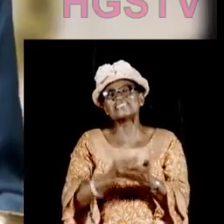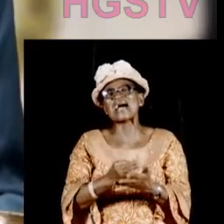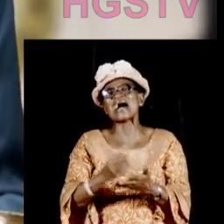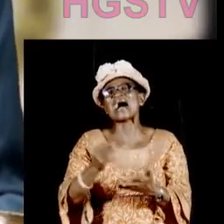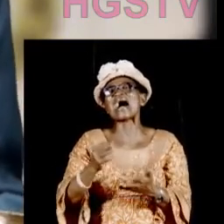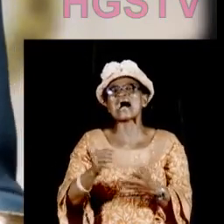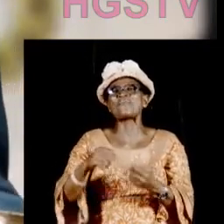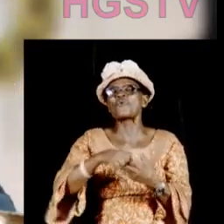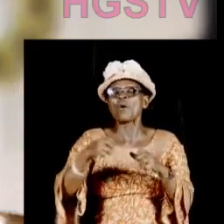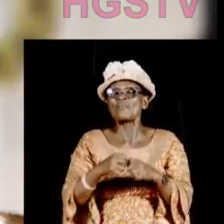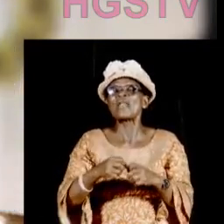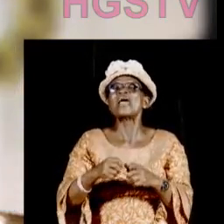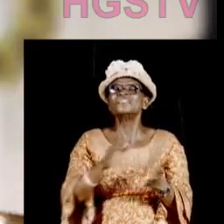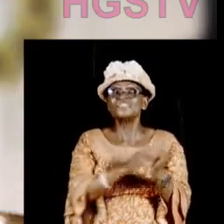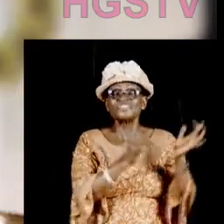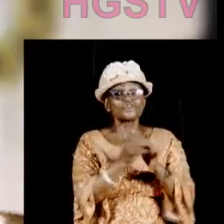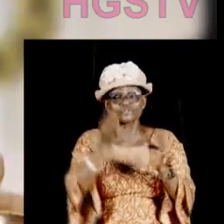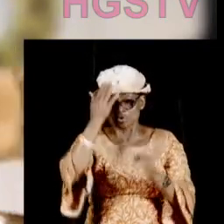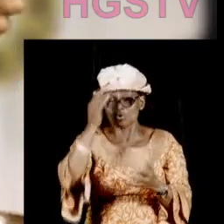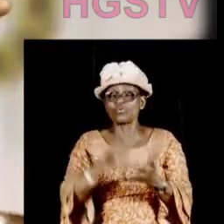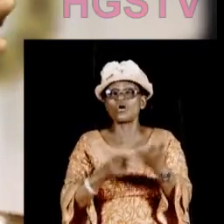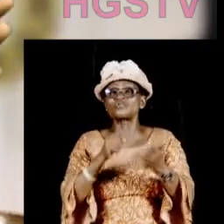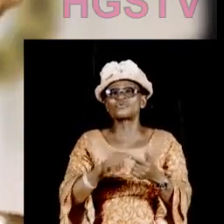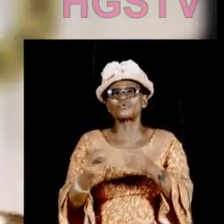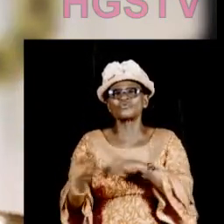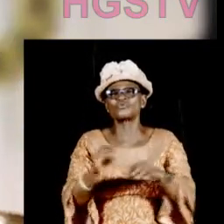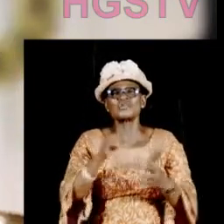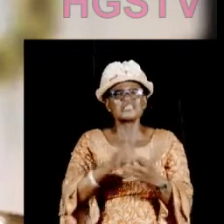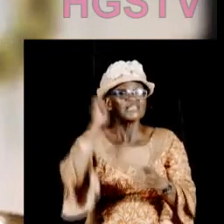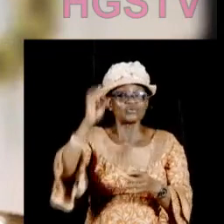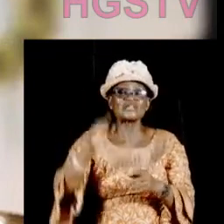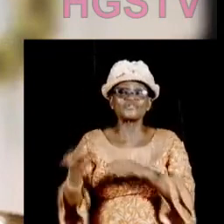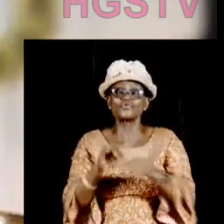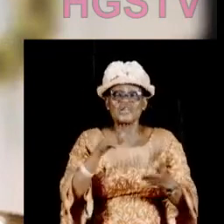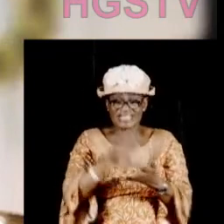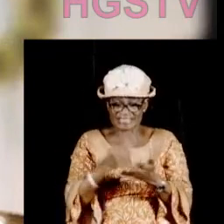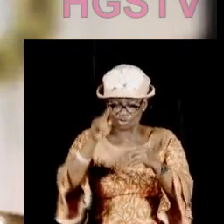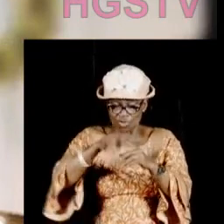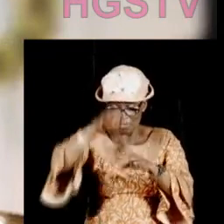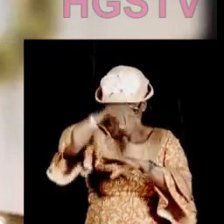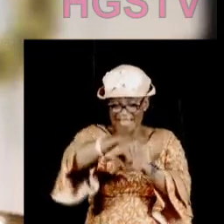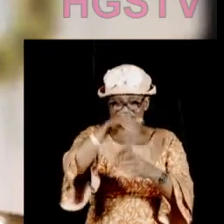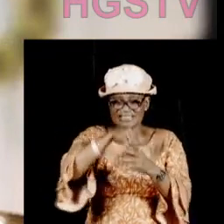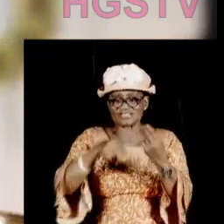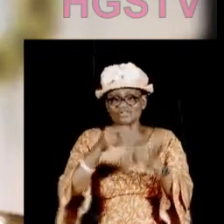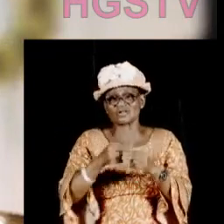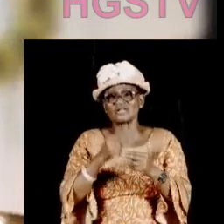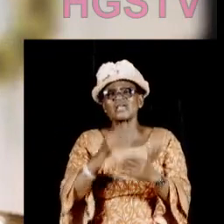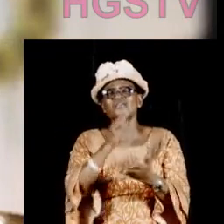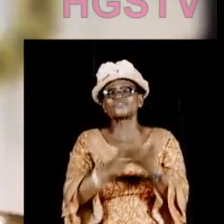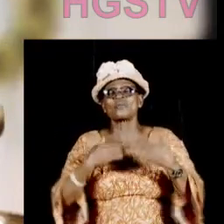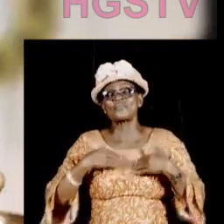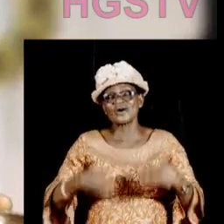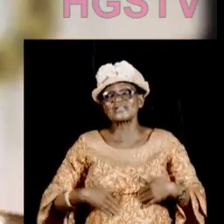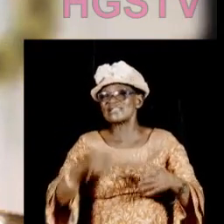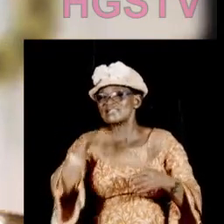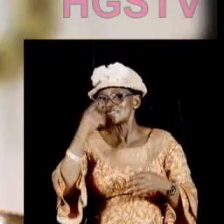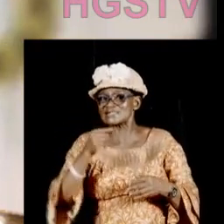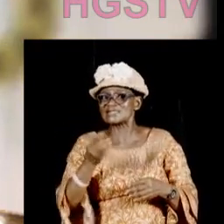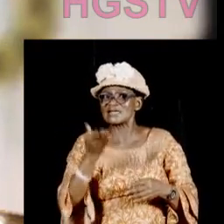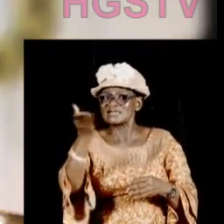it tonight in Jesus' name. Amen. So, then somebody just said, there is a lad here. And what does the